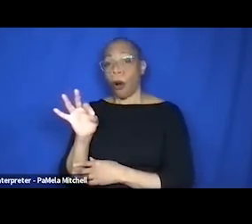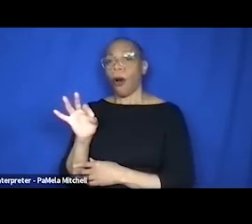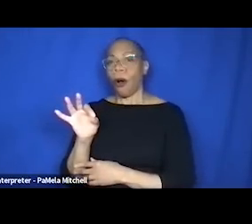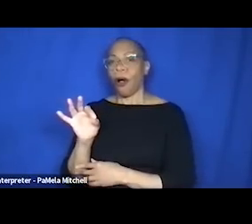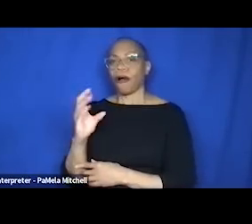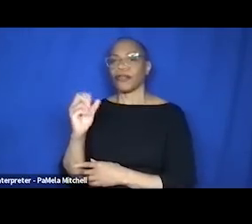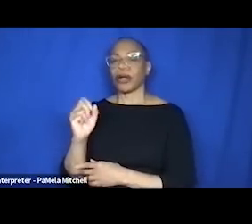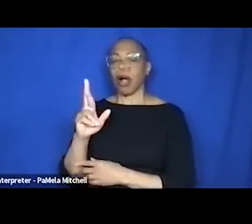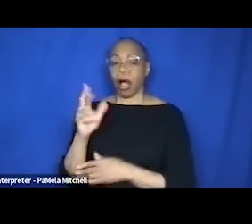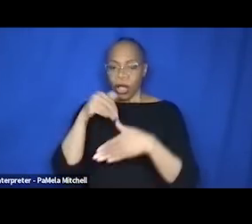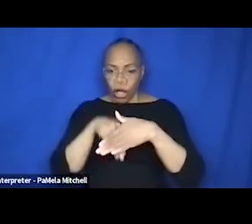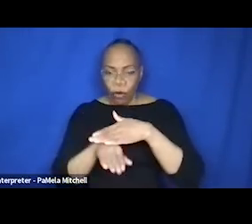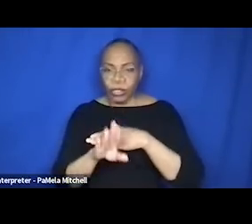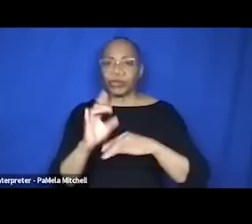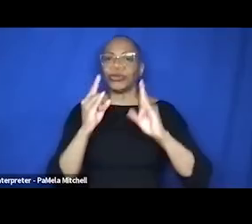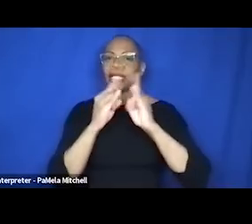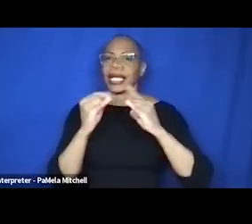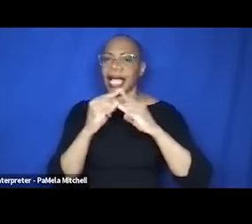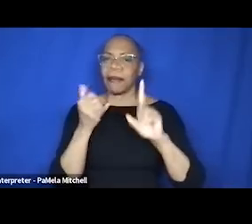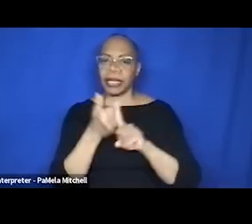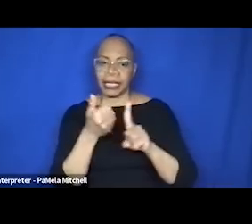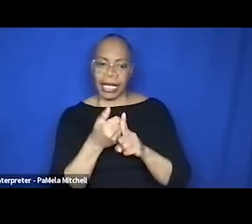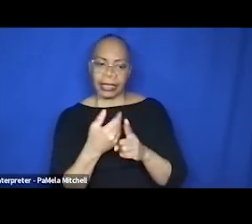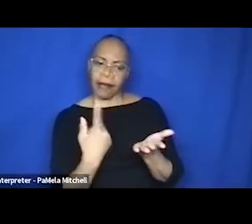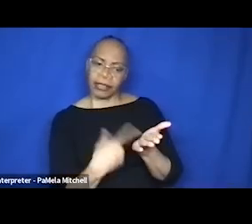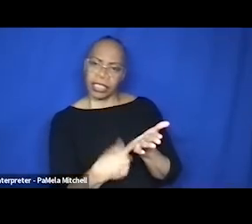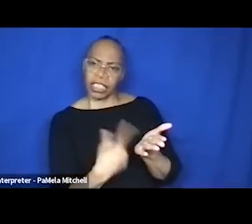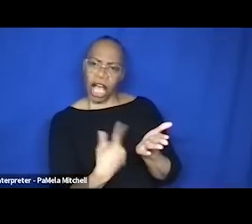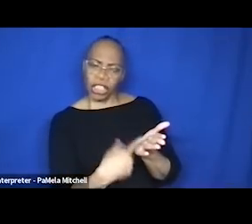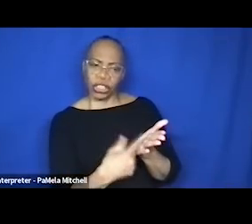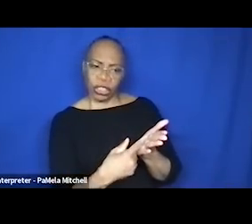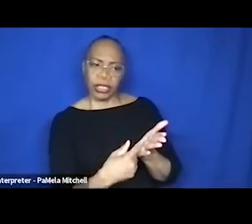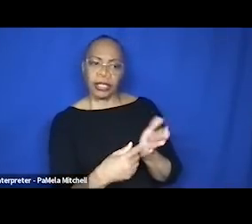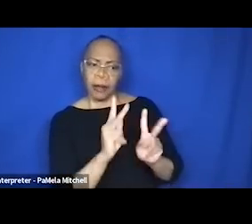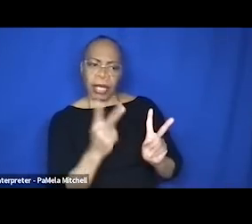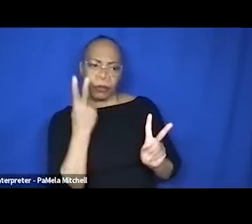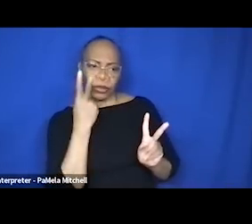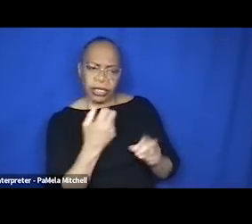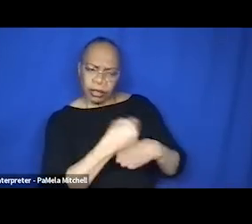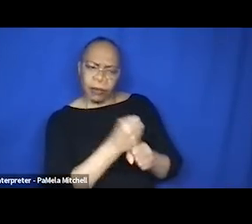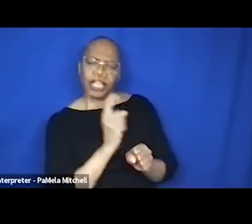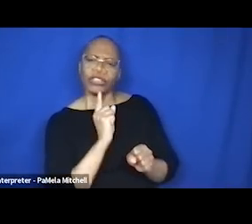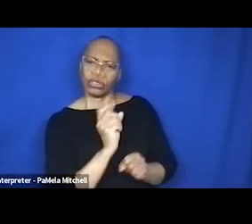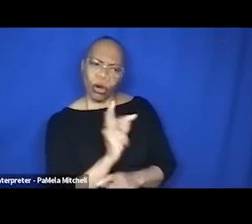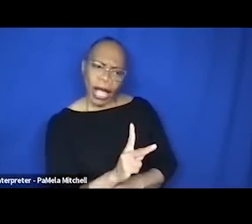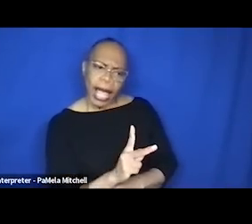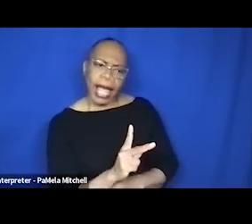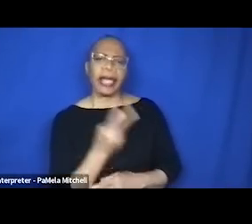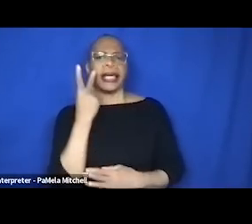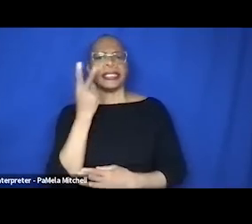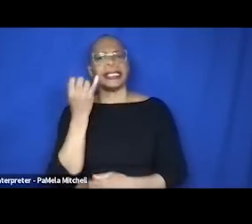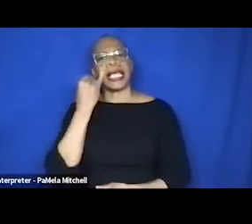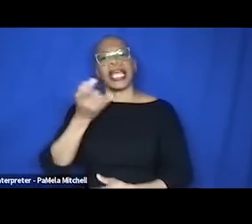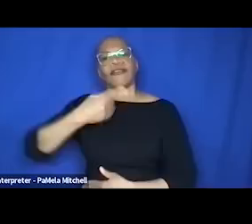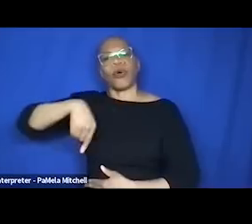the community, and we speak to who we're seeing and make sure everything's okay, that we're needed that day, or nothing's